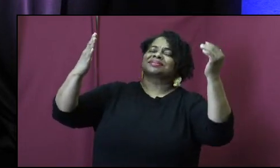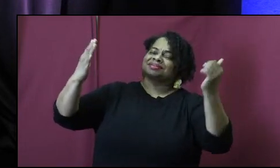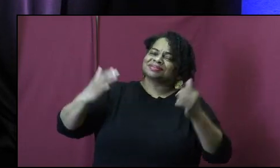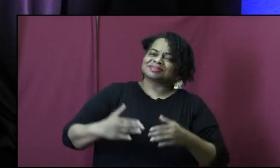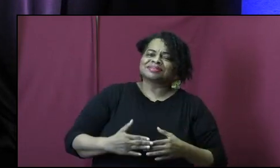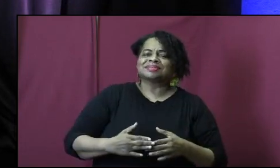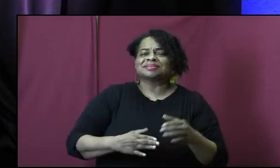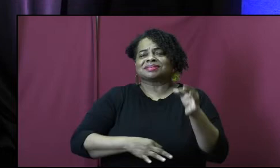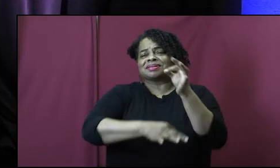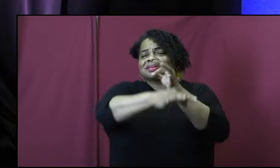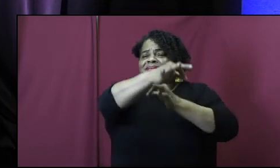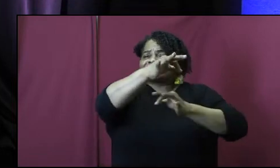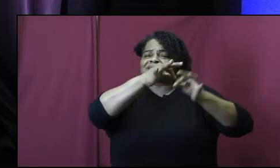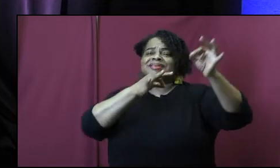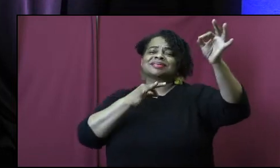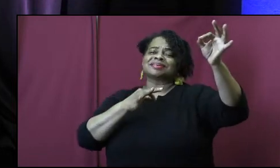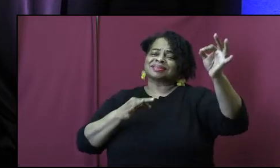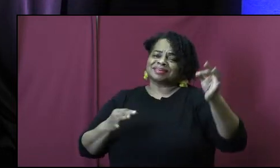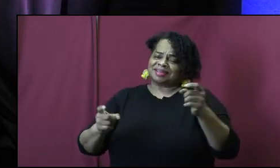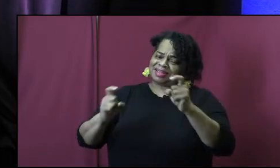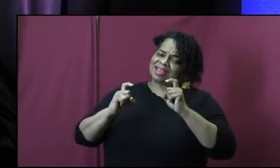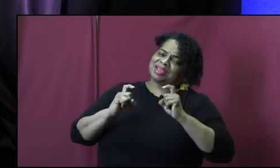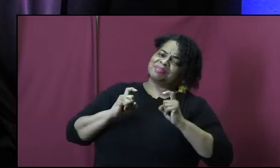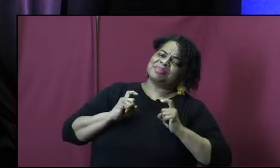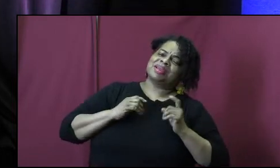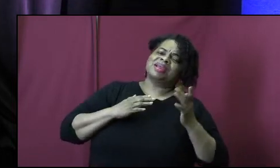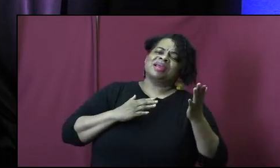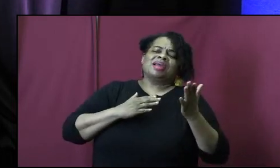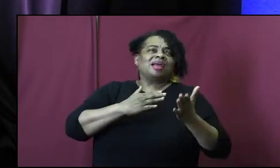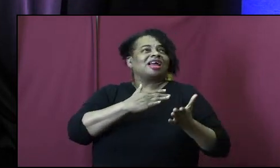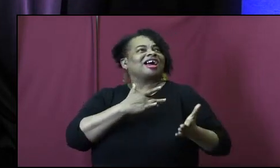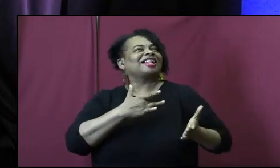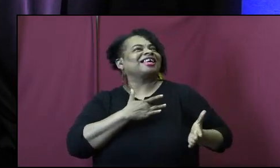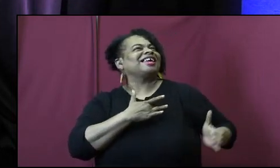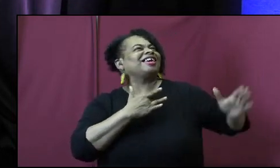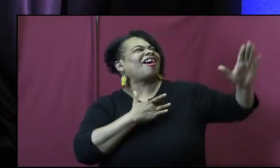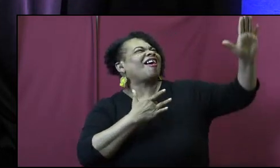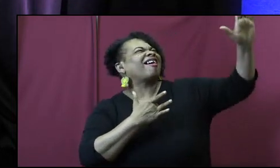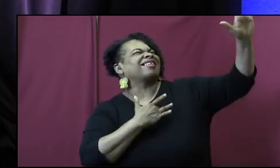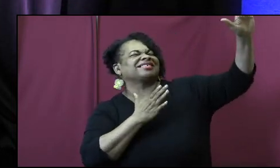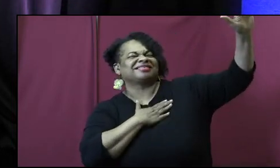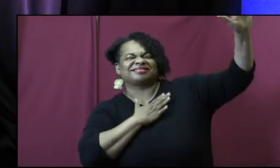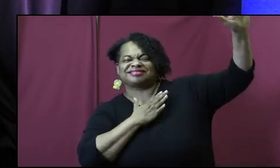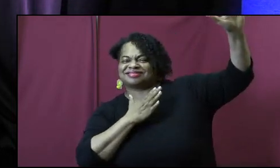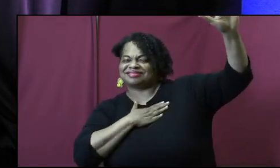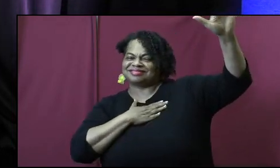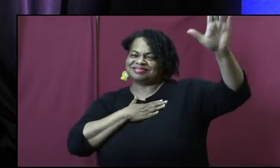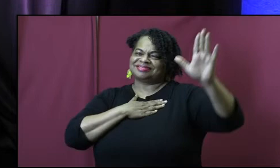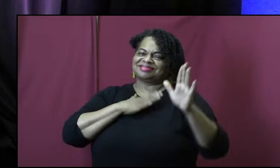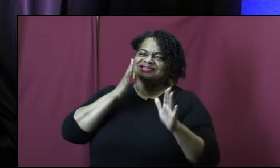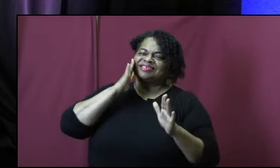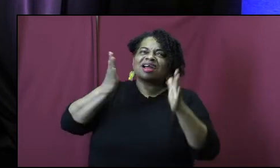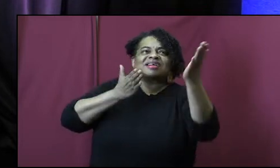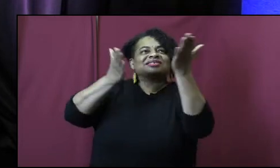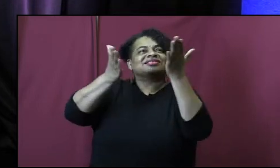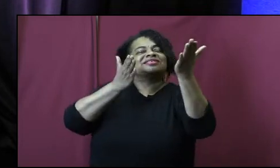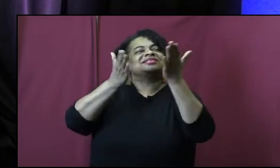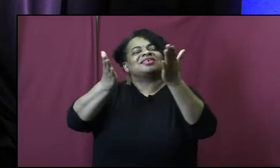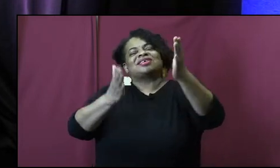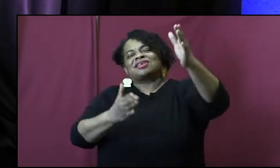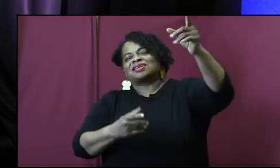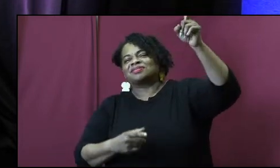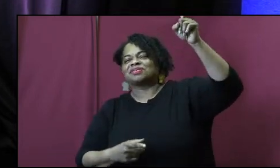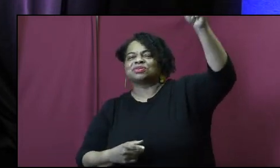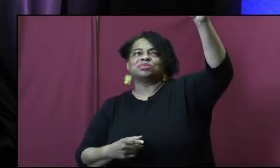a clean heart, and I will serve nobody but